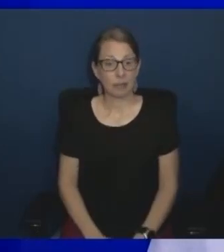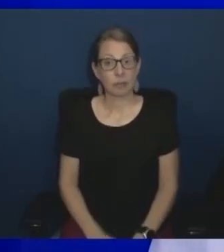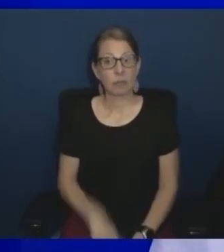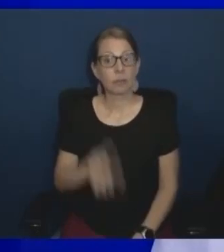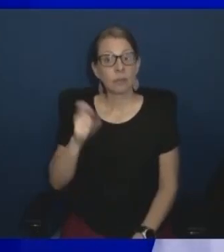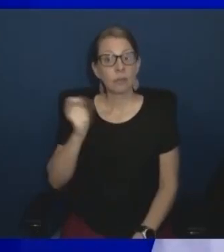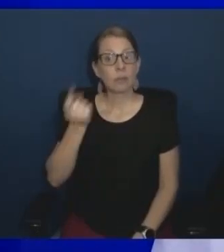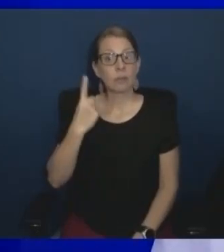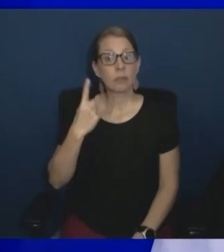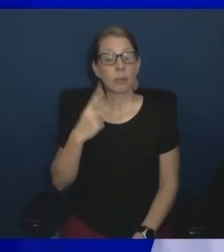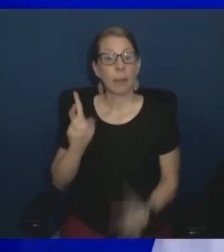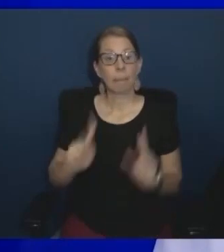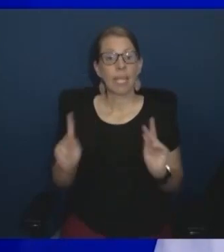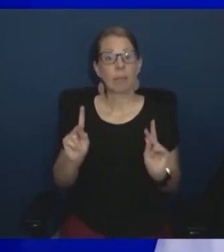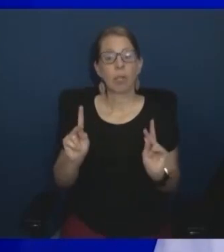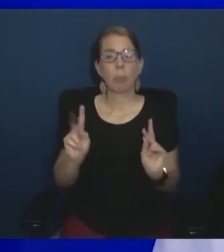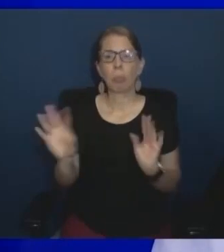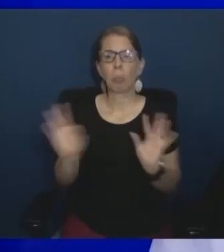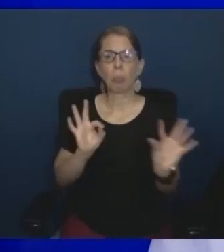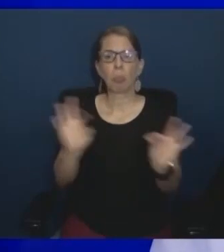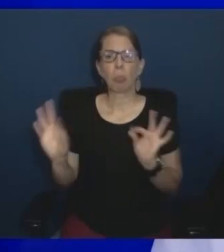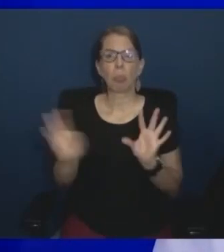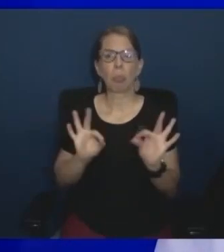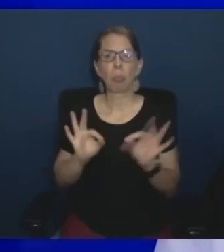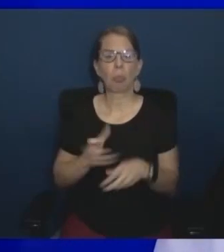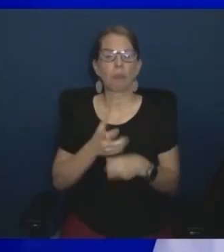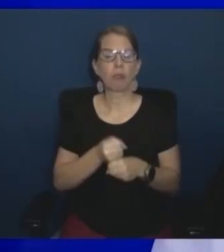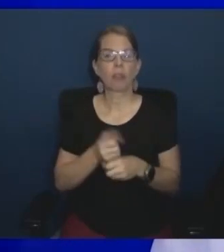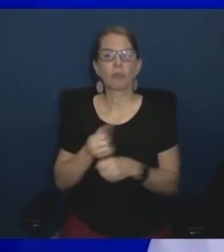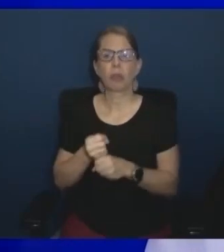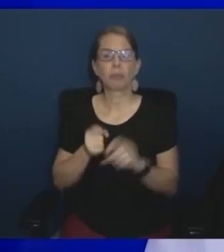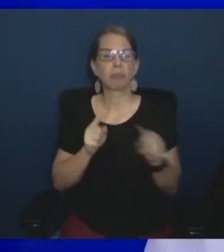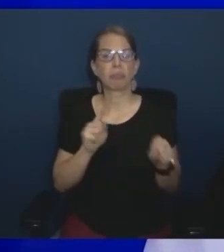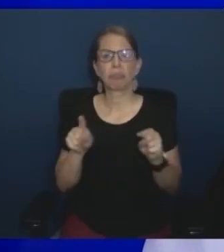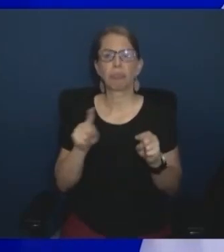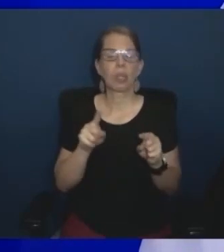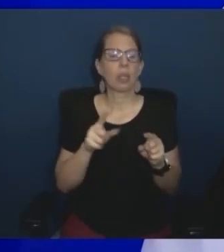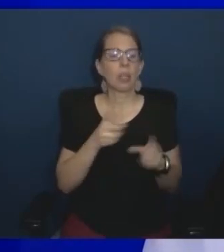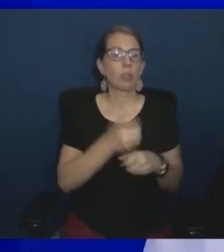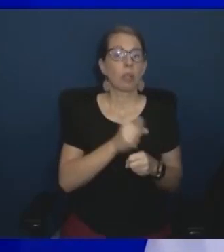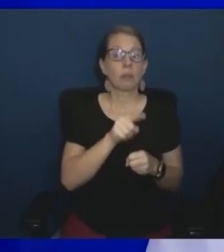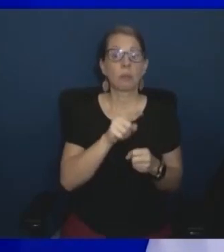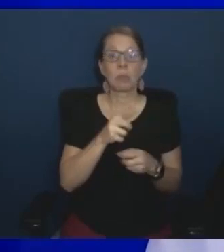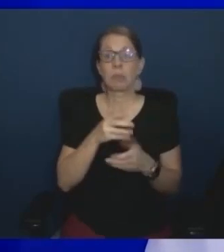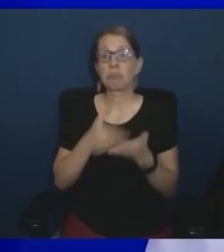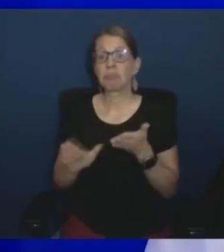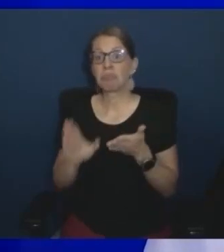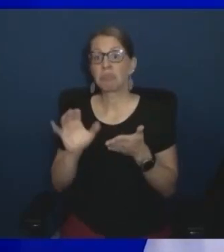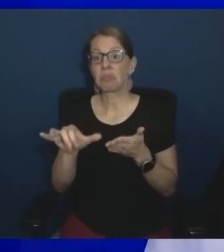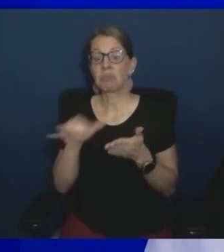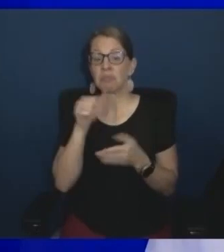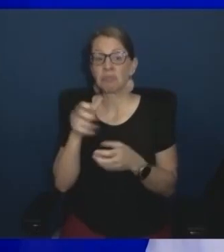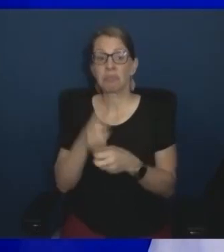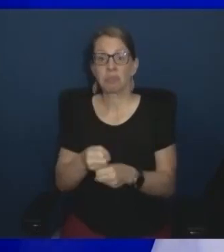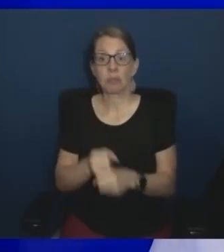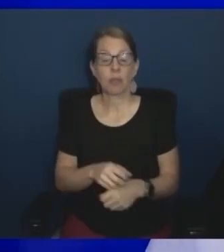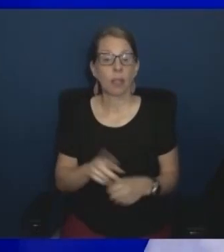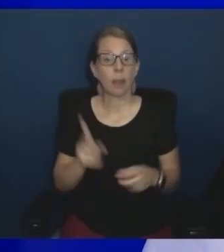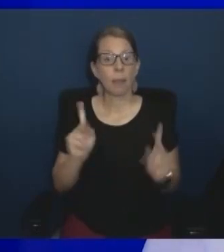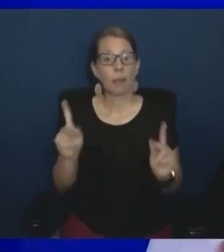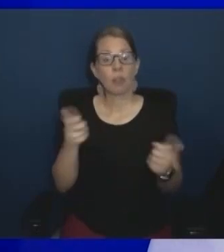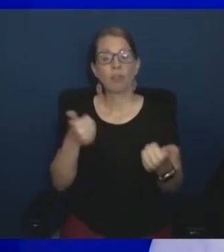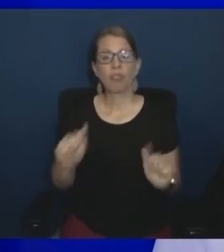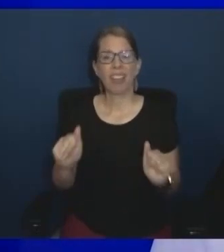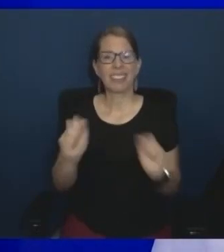people are picking what they choose to trust, but there are so many people out there who are trying to give that message that